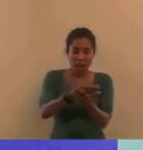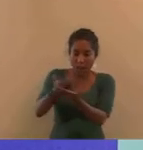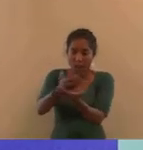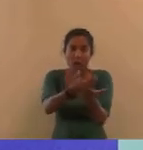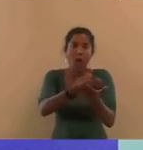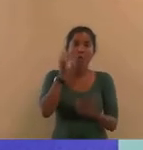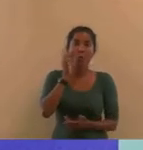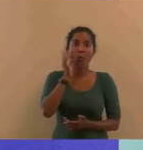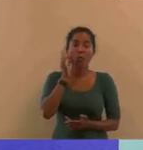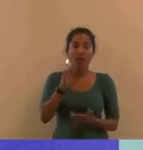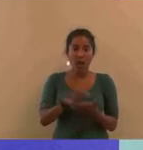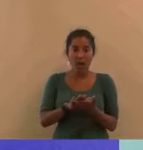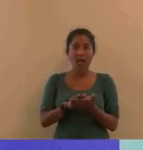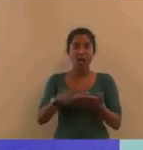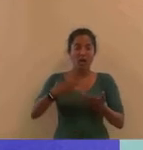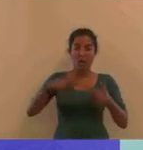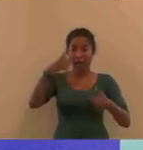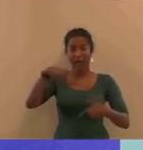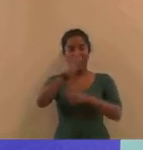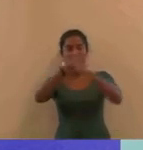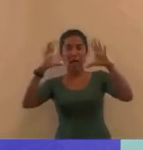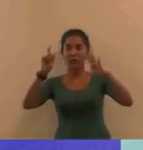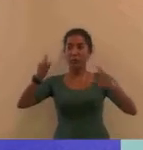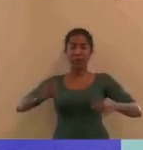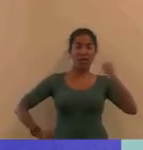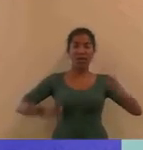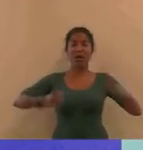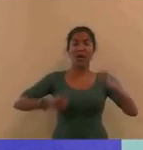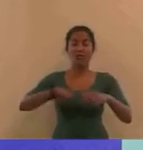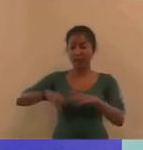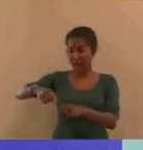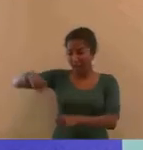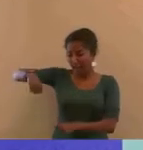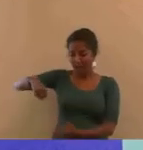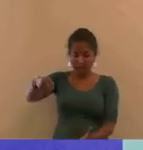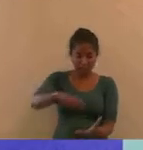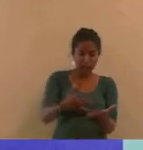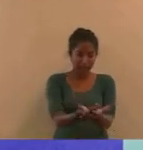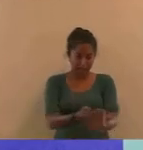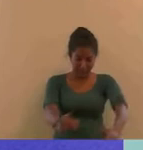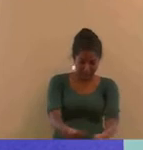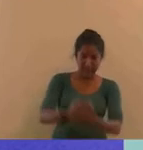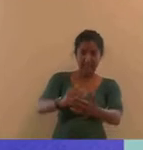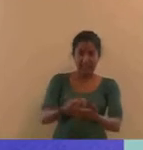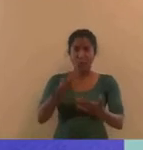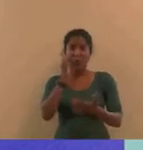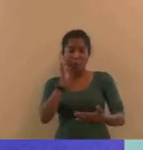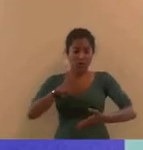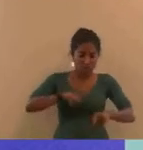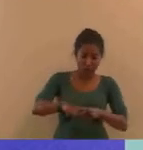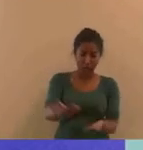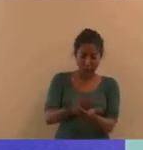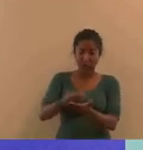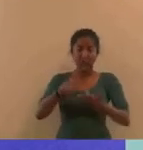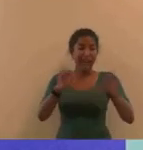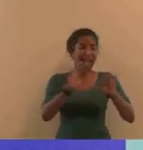water. You can imagine them frantically running around with buckets, hands, trying to collect as much as they possibly